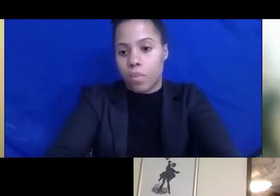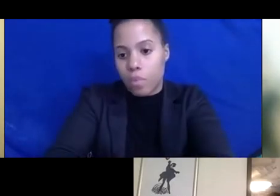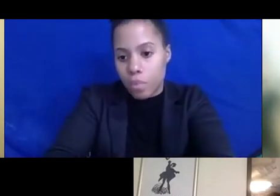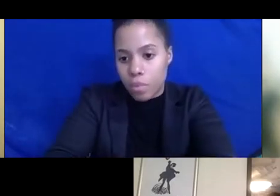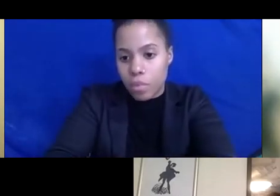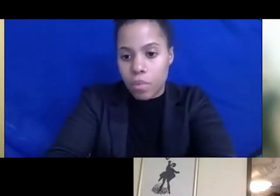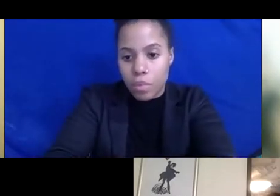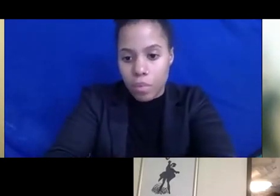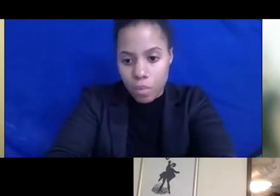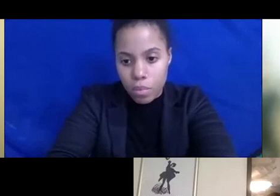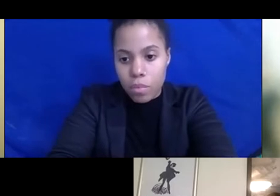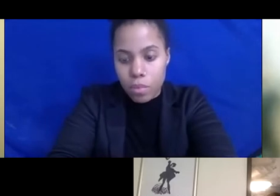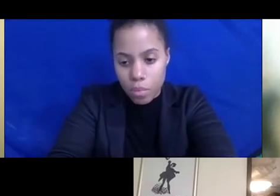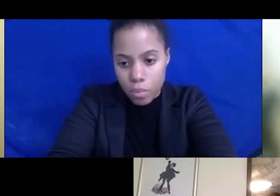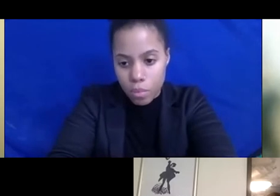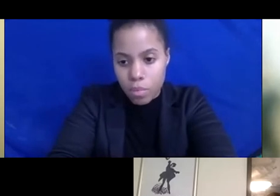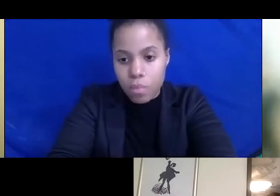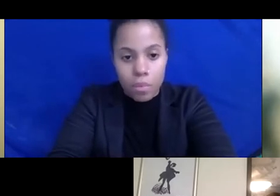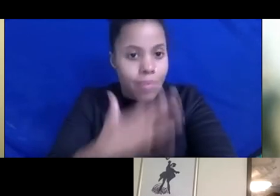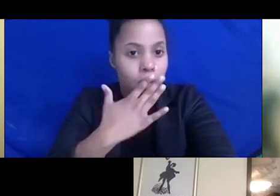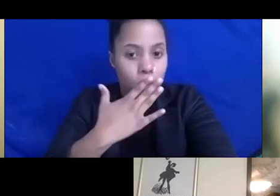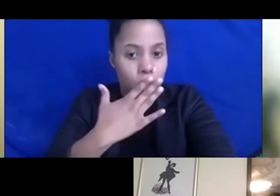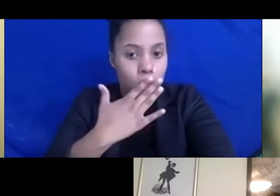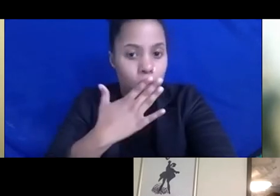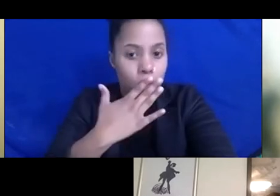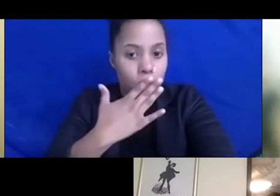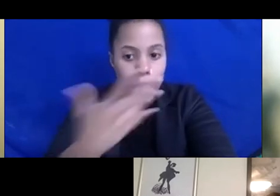Thanks so much, Myaisha.